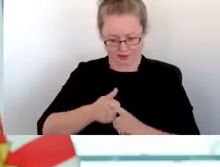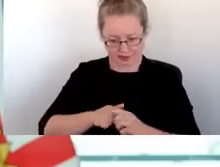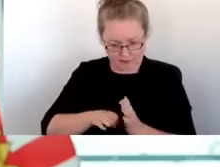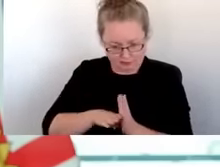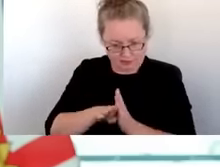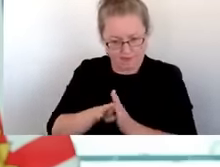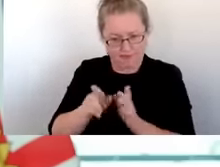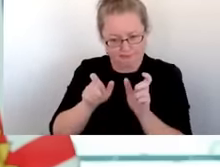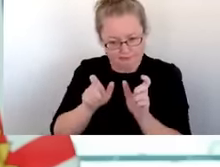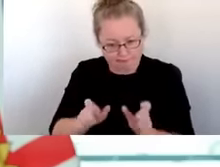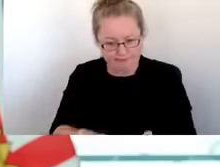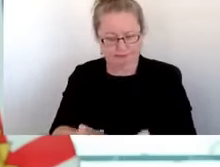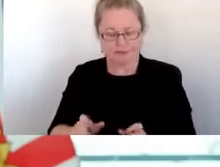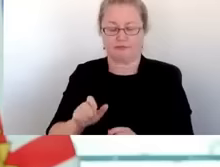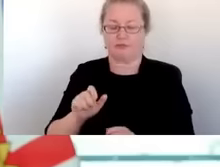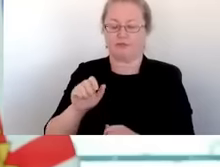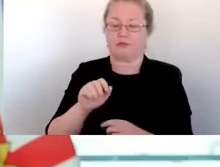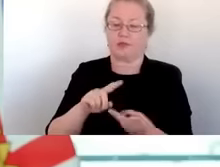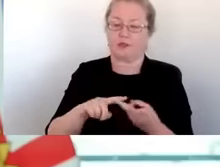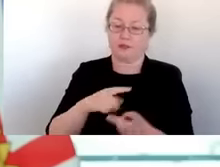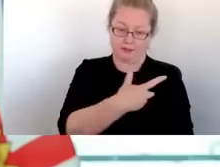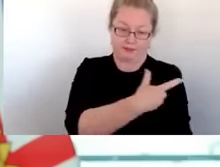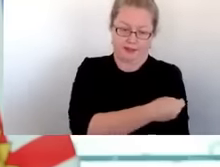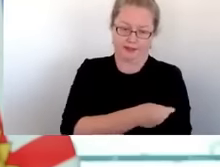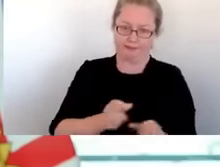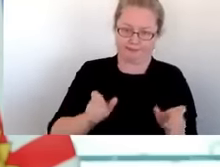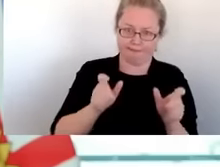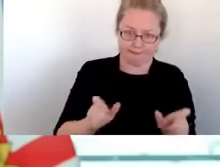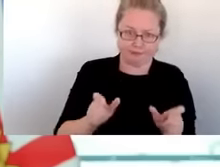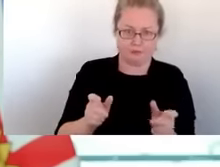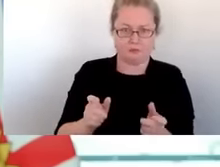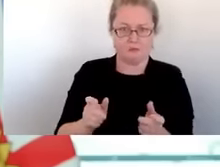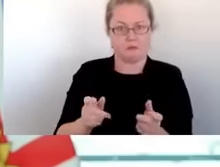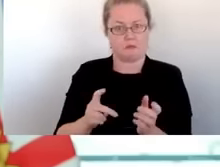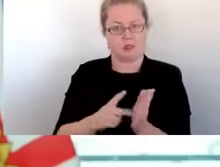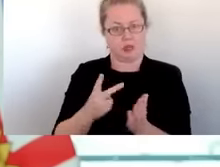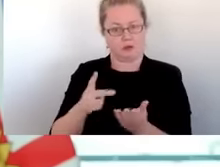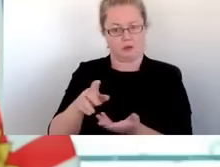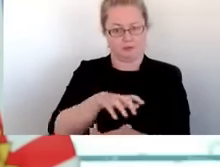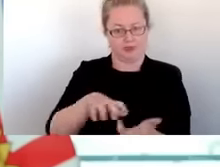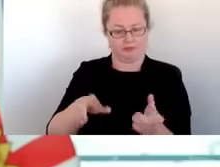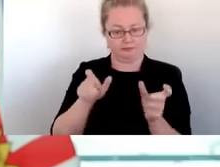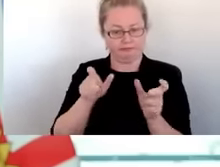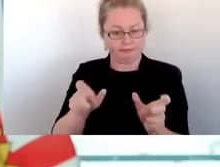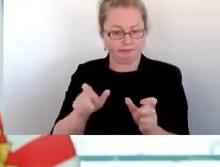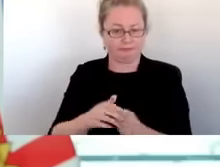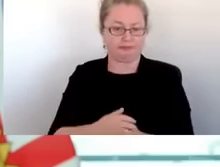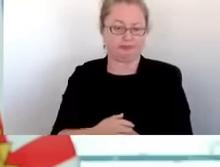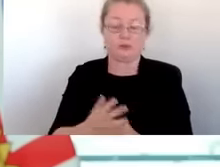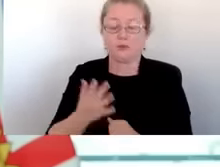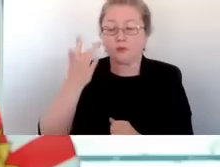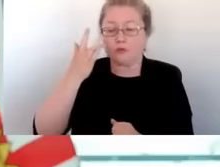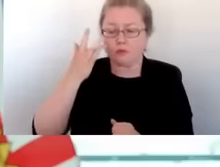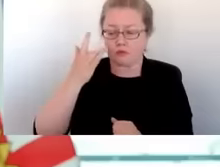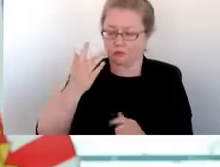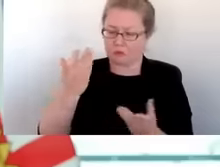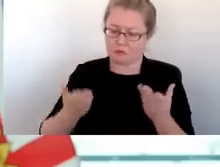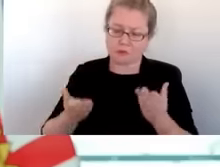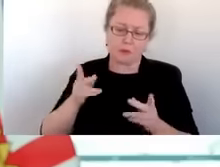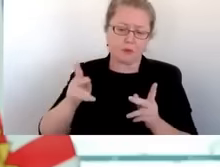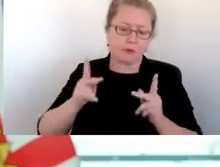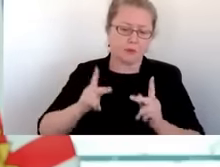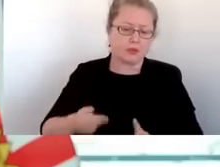stimulates those cell-mediated immunity. So even people who might have had a severe infection before, their immune system is able to